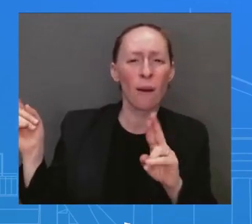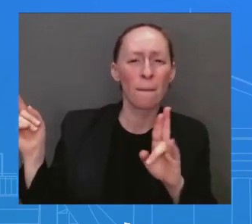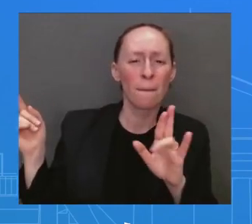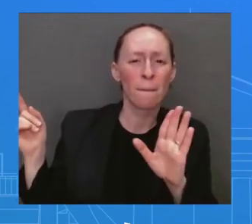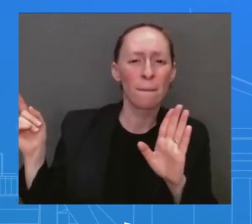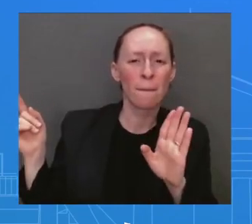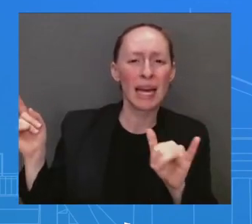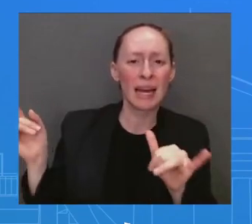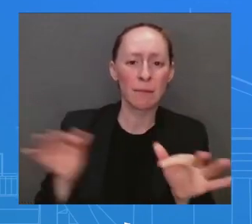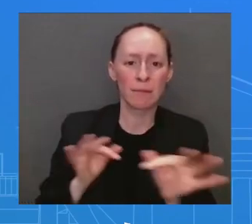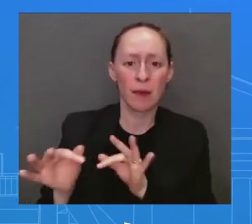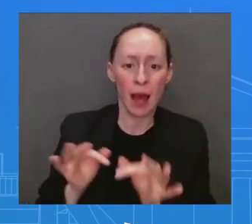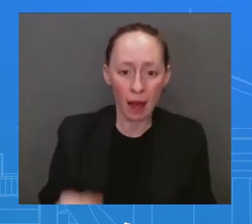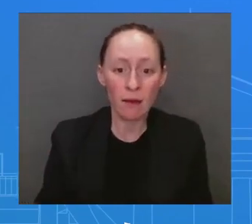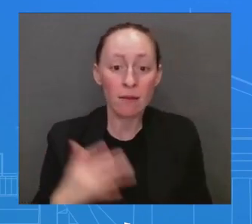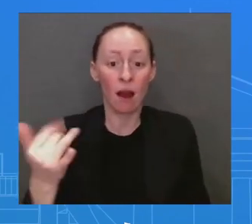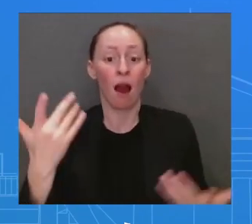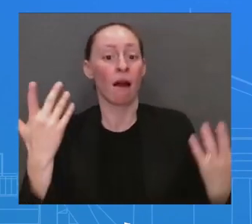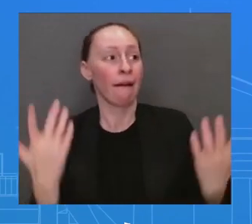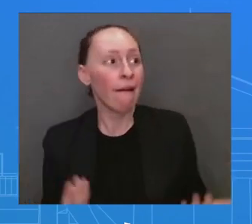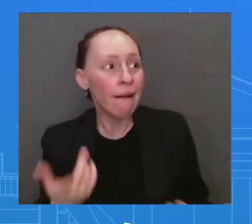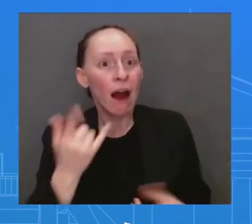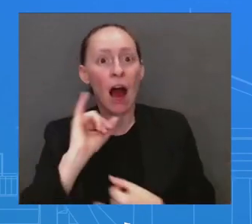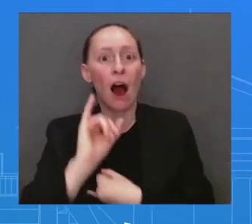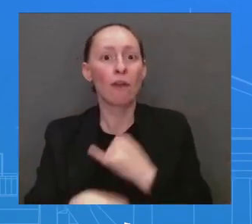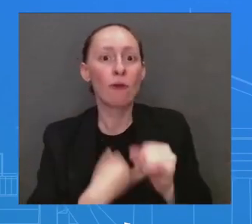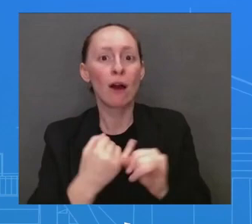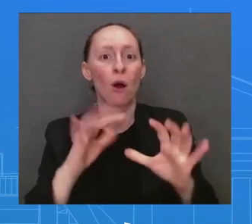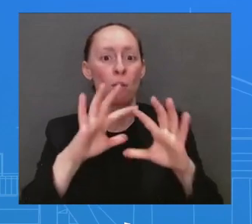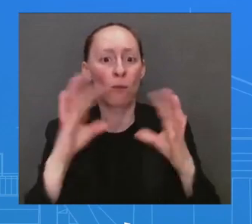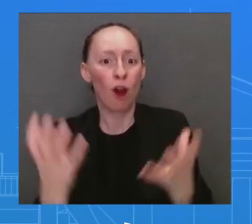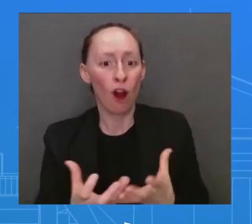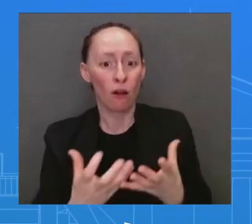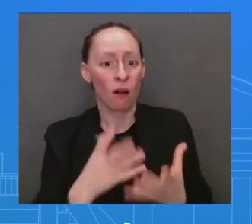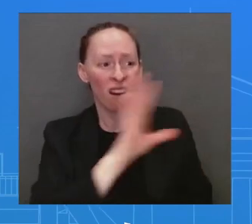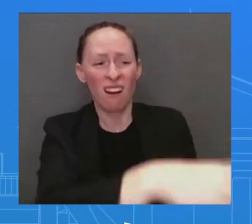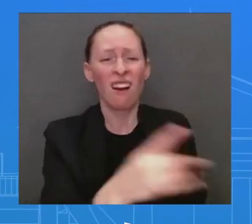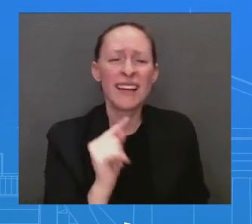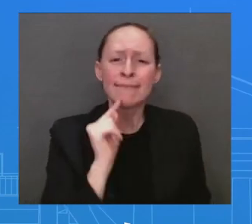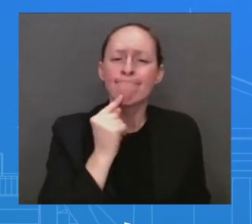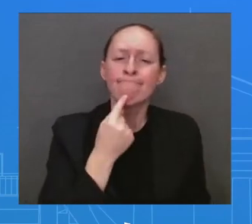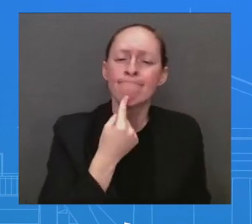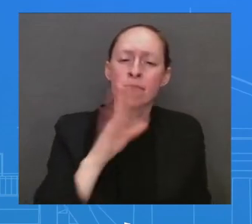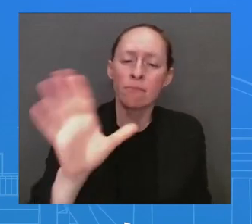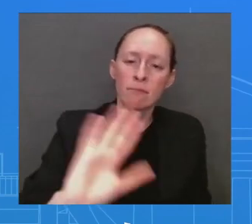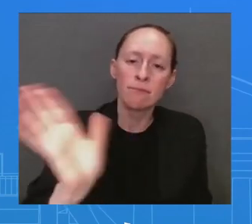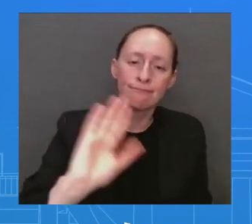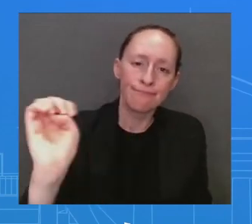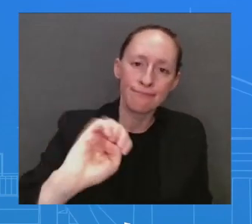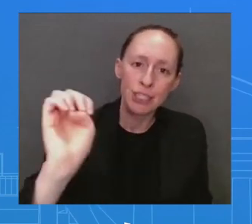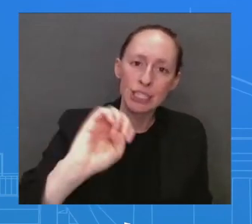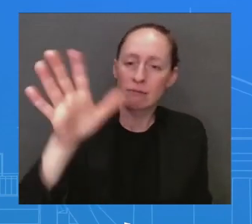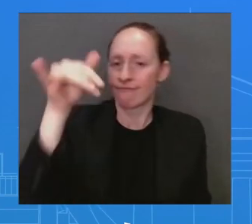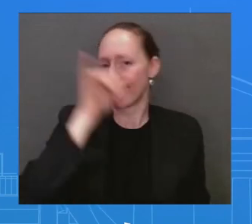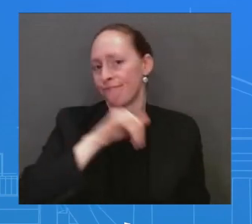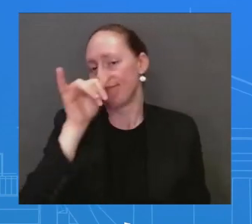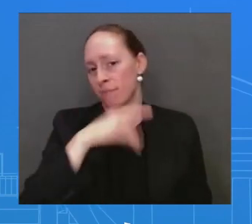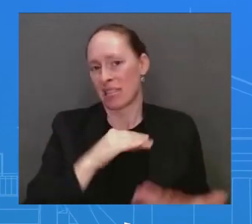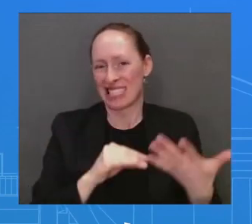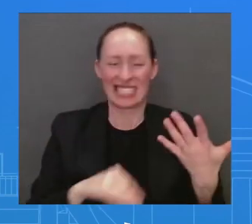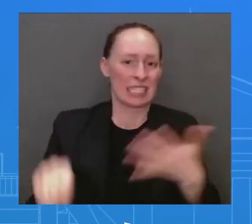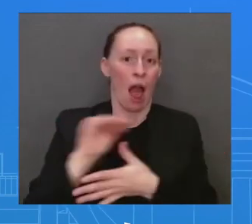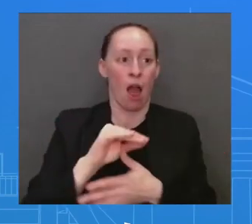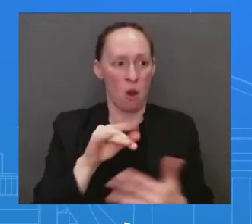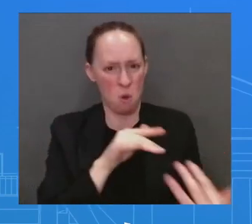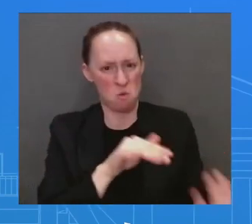the international one, it said urgent on it in the first line, right? Because we believe it was incredibly important as we see the war in Ukraine, as we see what's